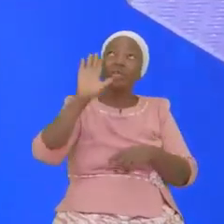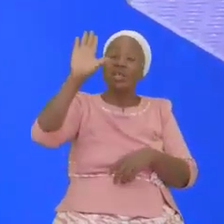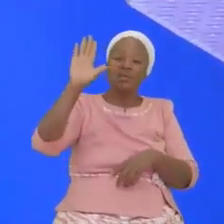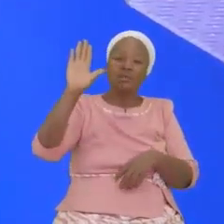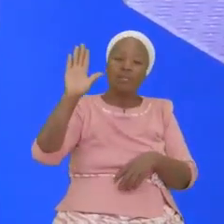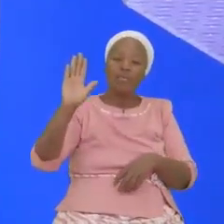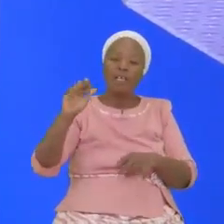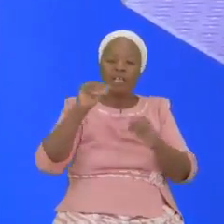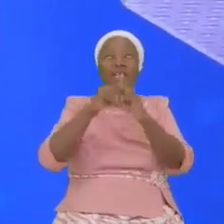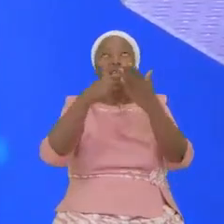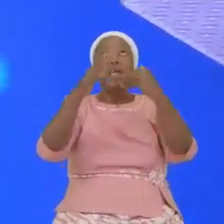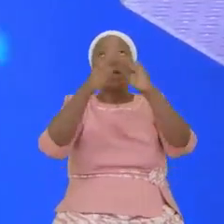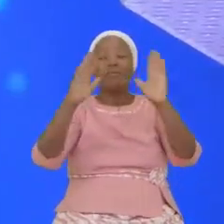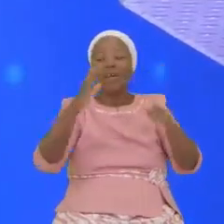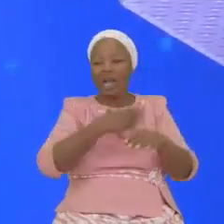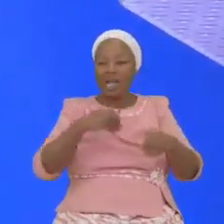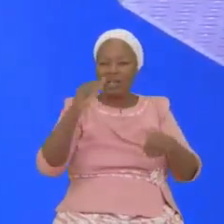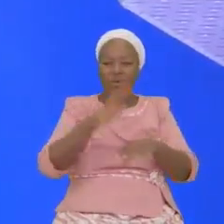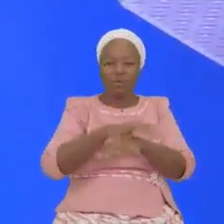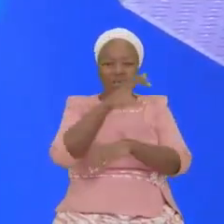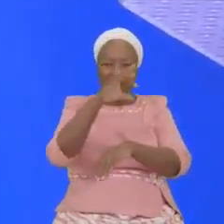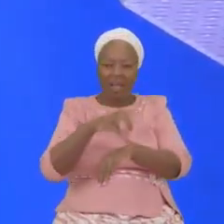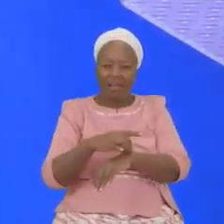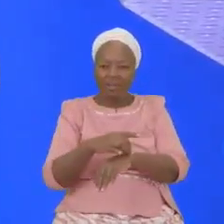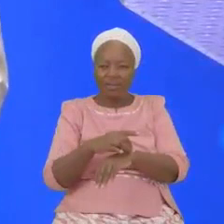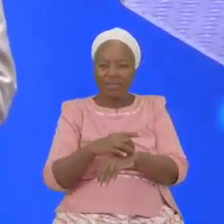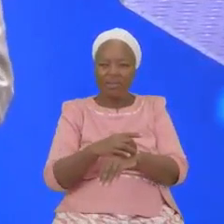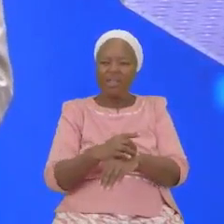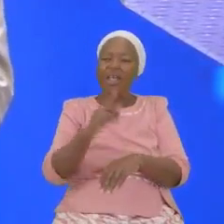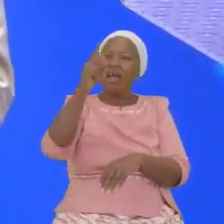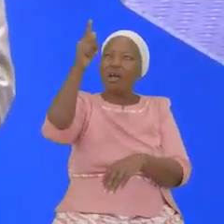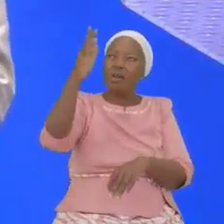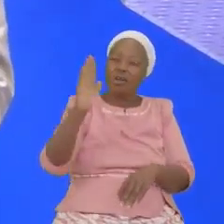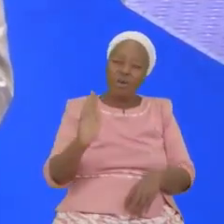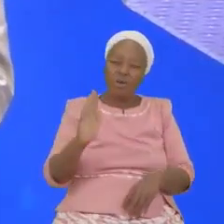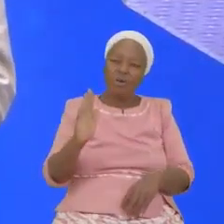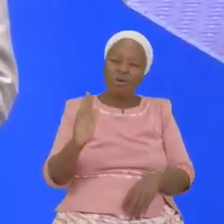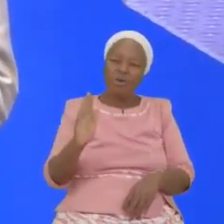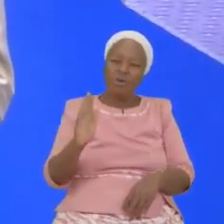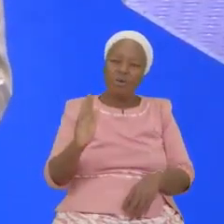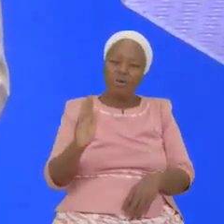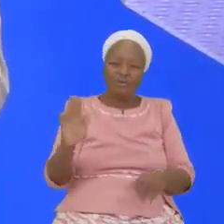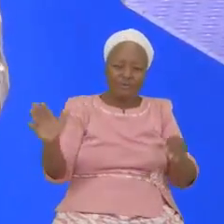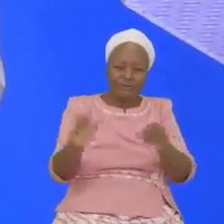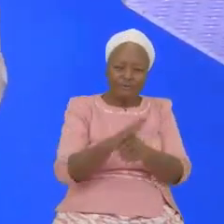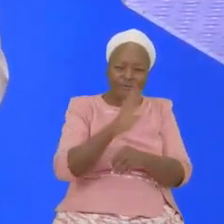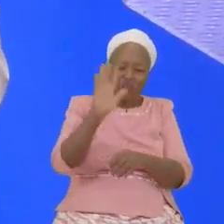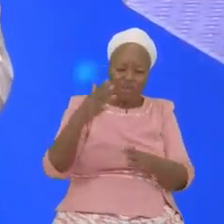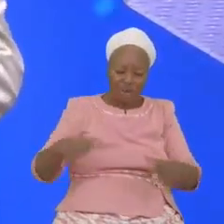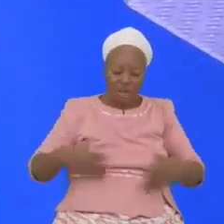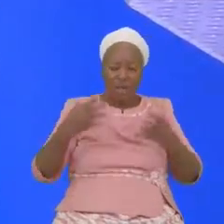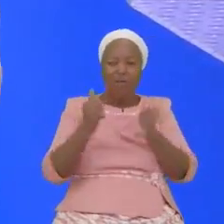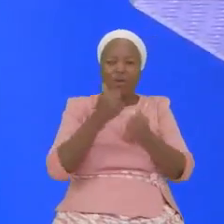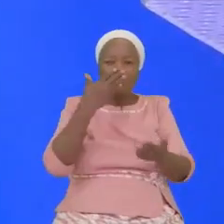him in heaven and on earth. God, fill your life with